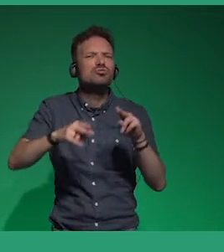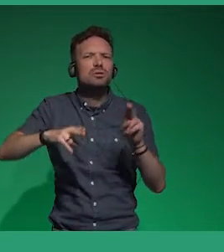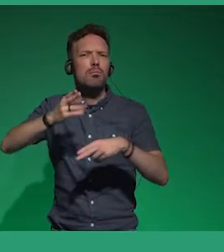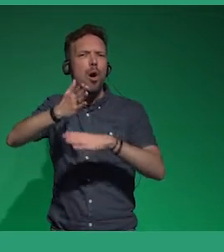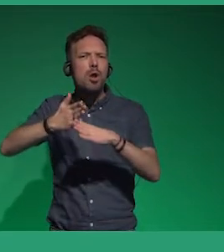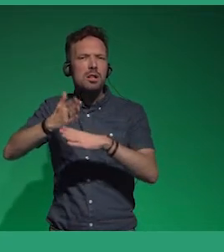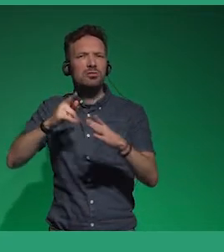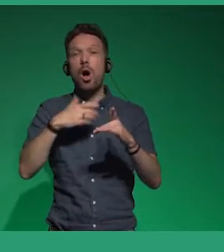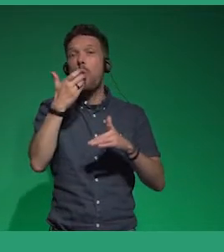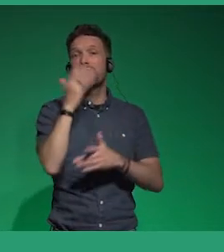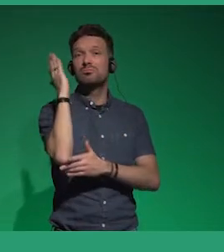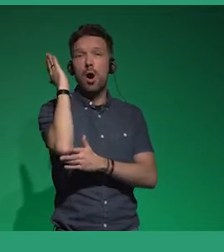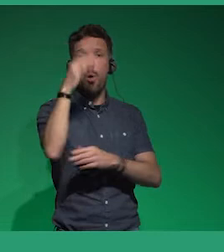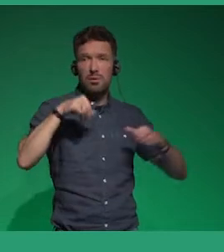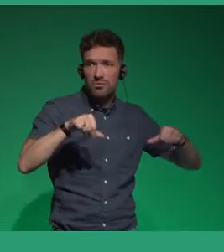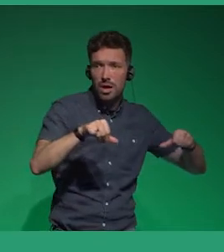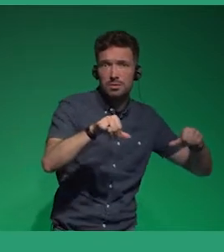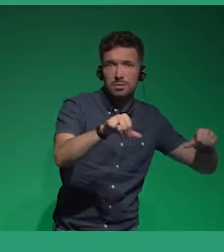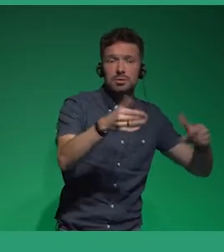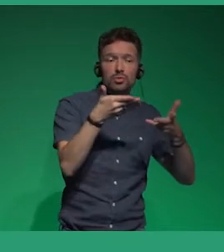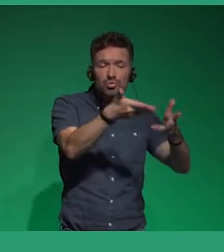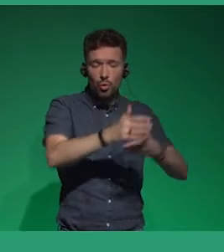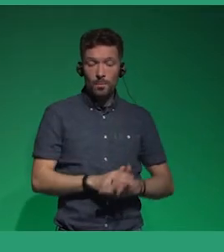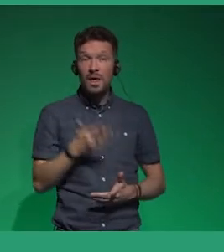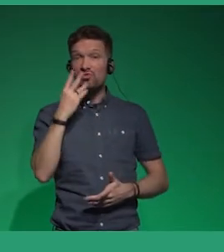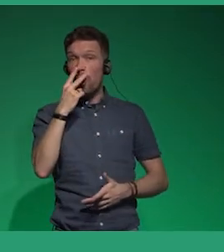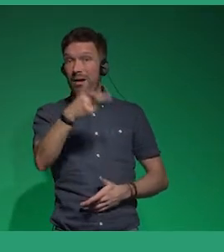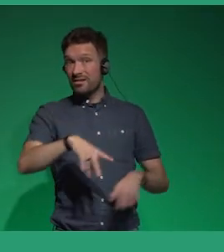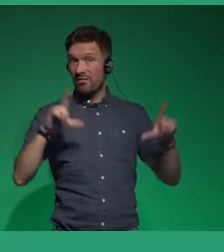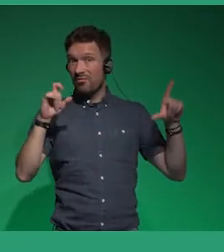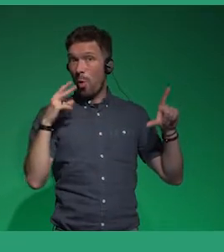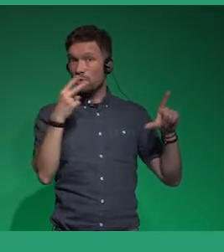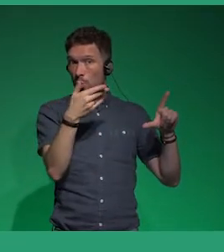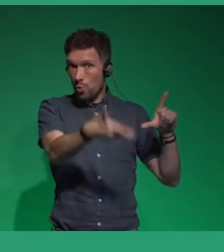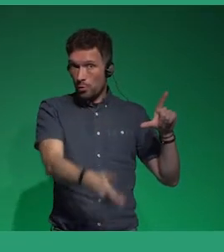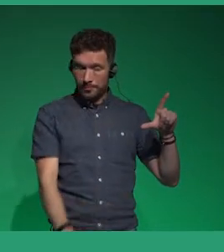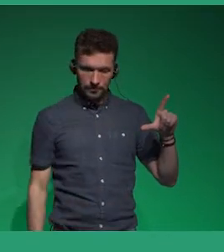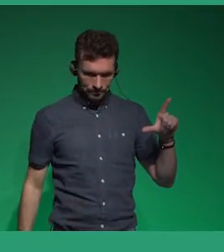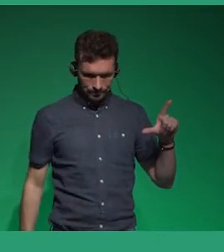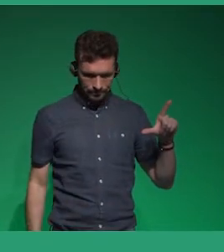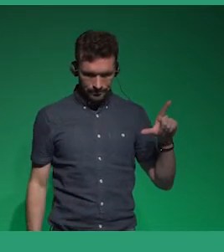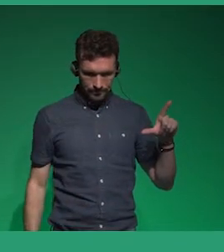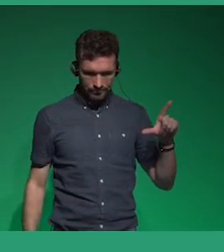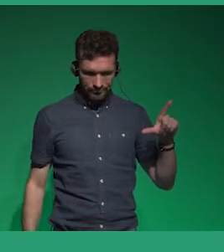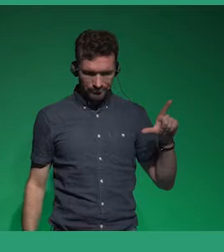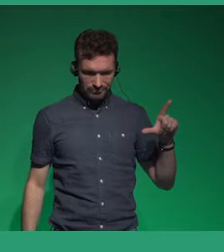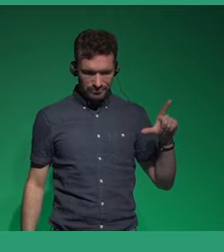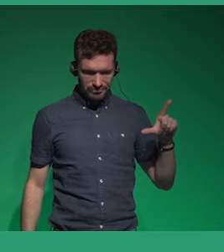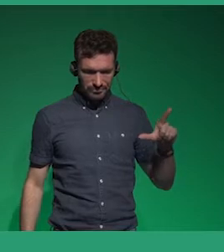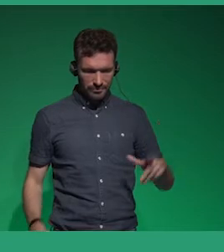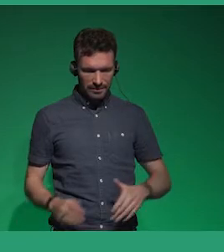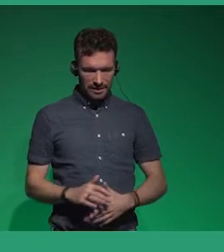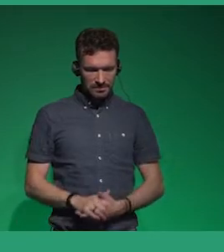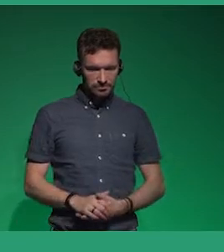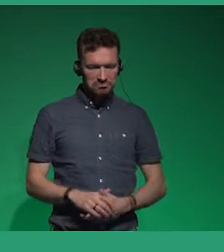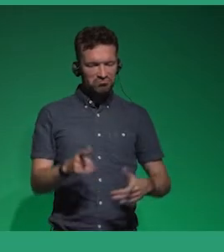This photo is giving you an aerial view on how this enriched oil palm plantation looks like. You see in the